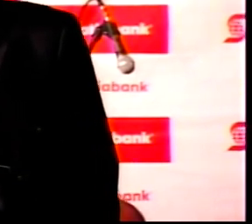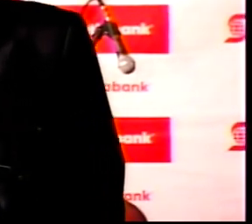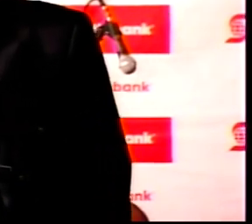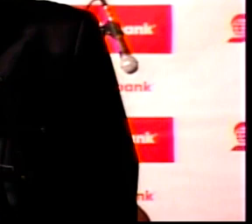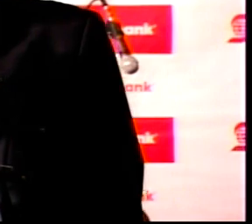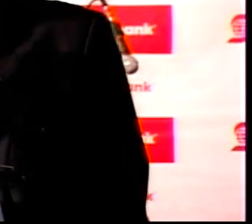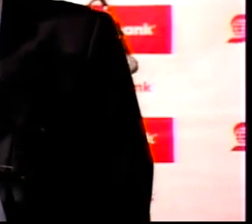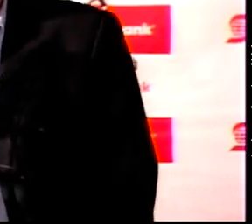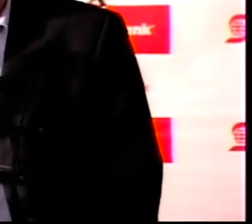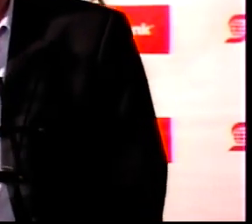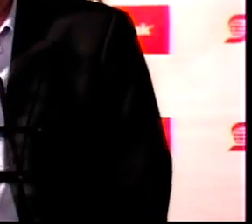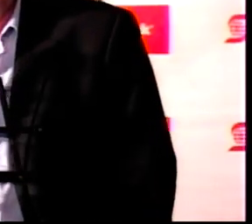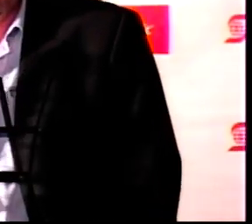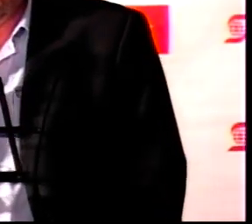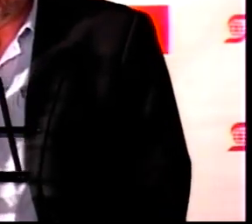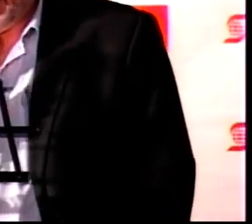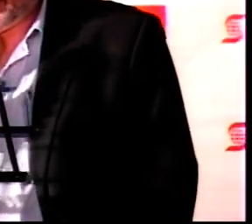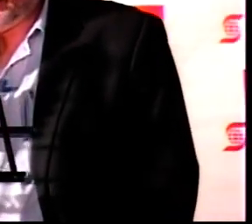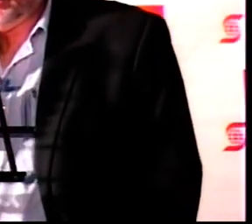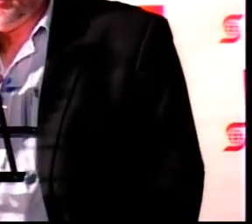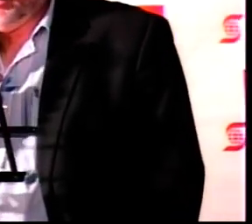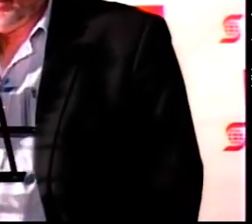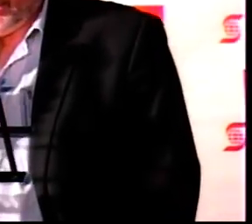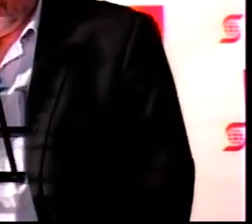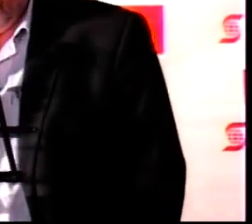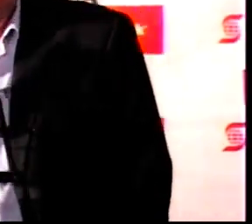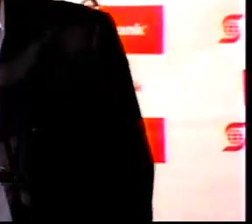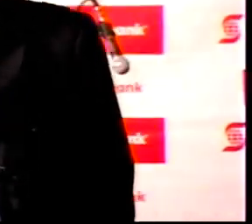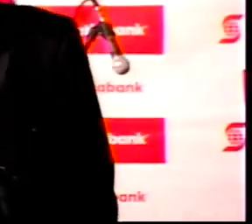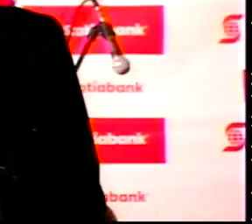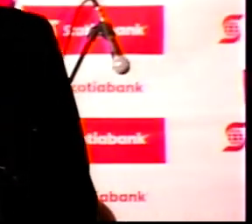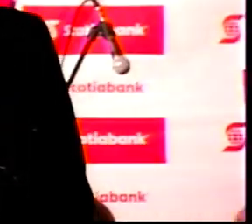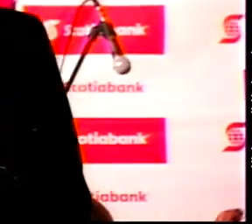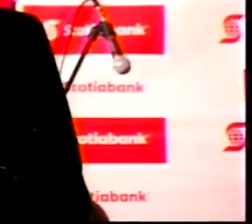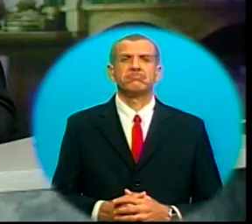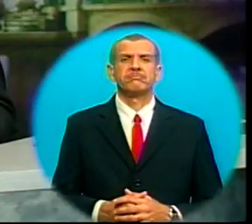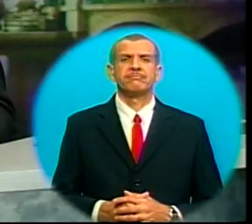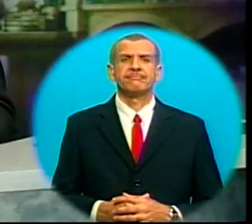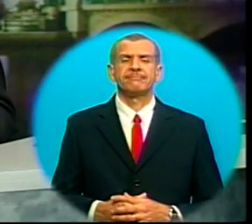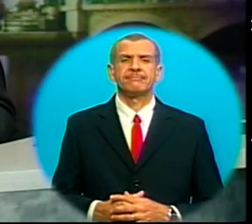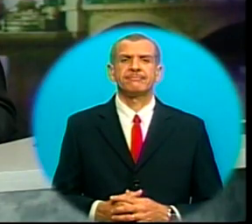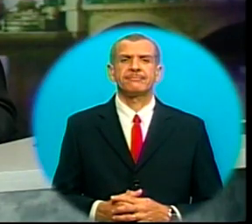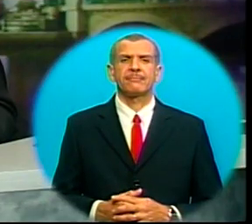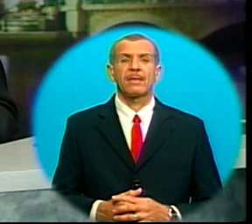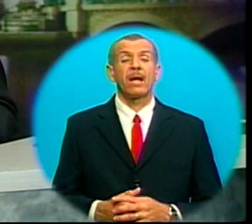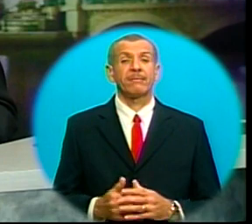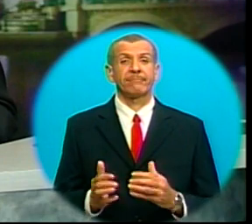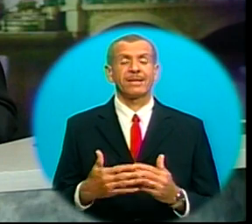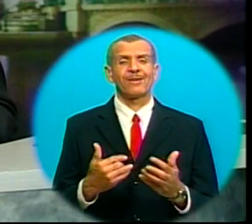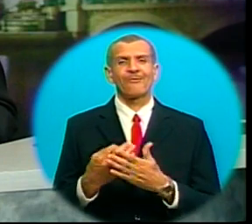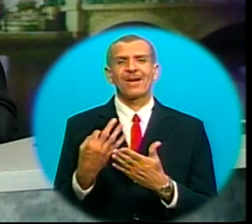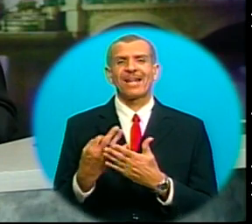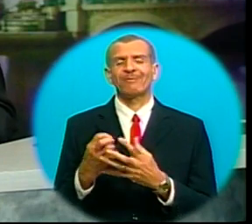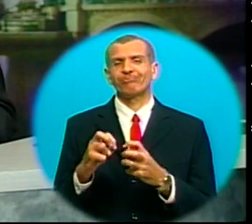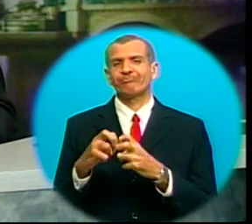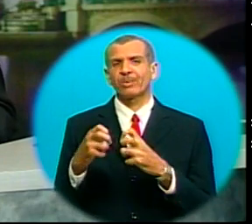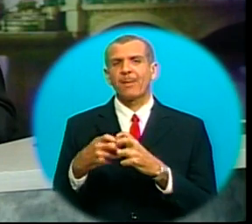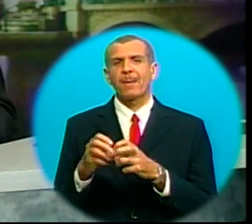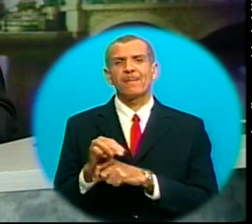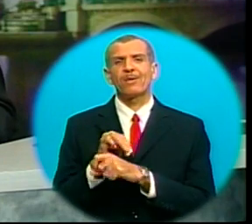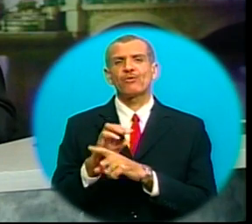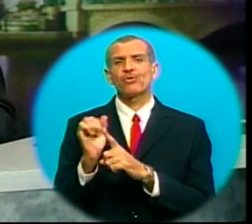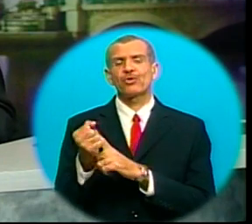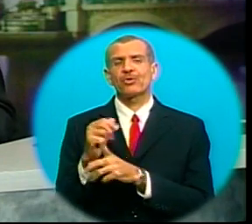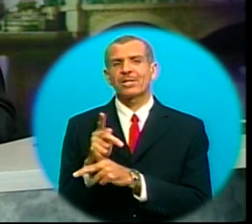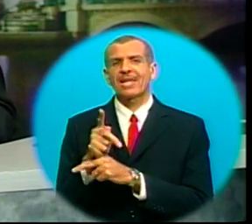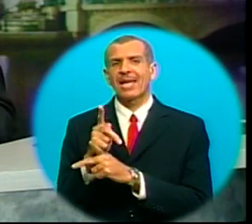and the Salvation Army will certainly not turn their back to anyone like that. Well, despite the financial issue, Minister of Social